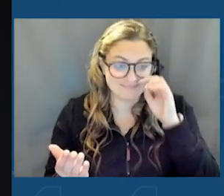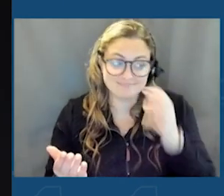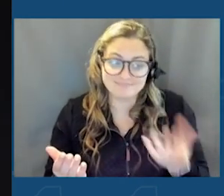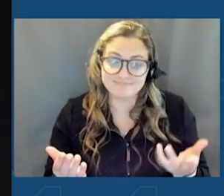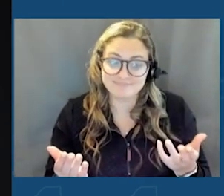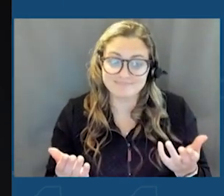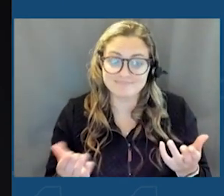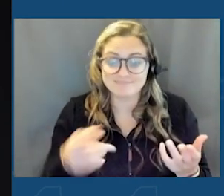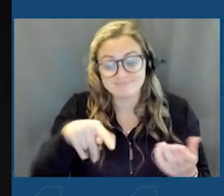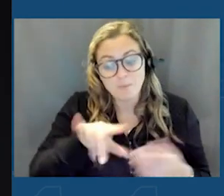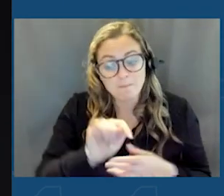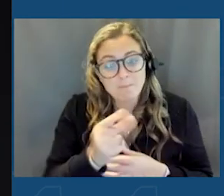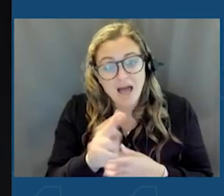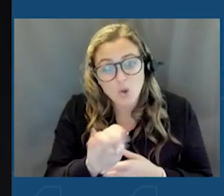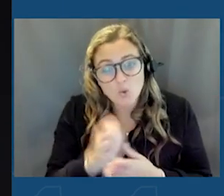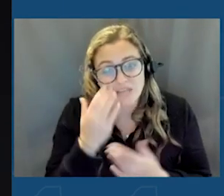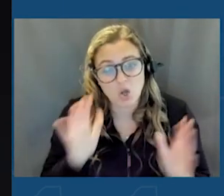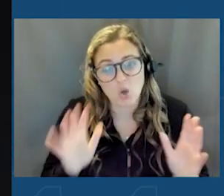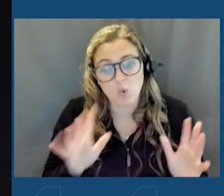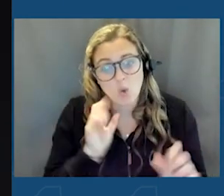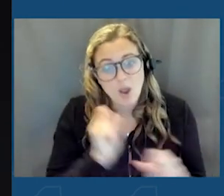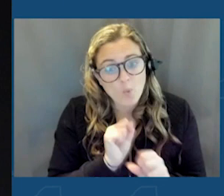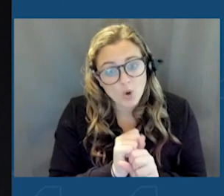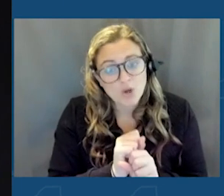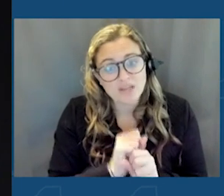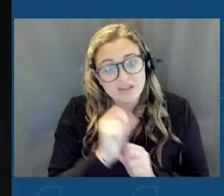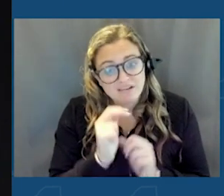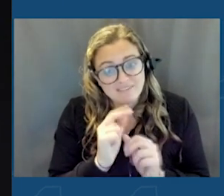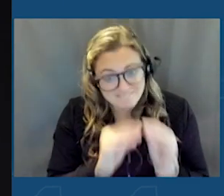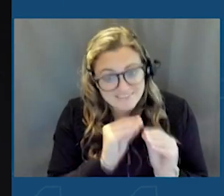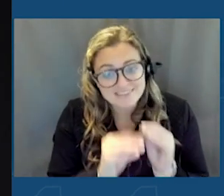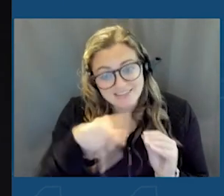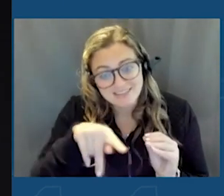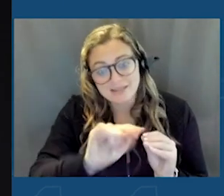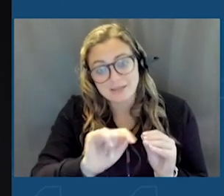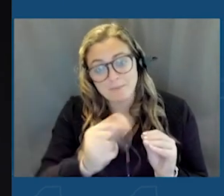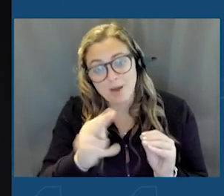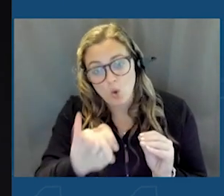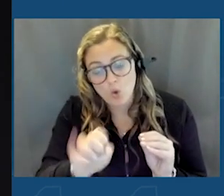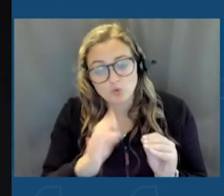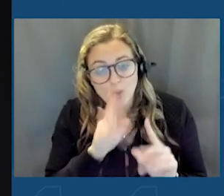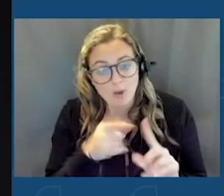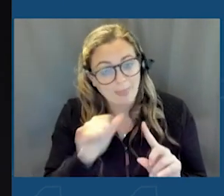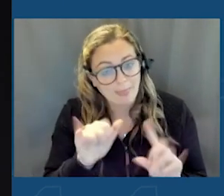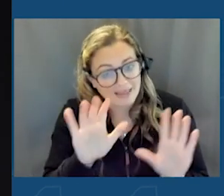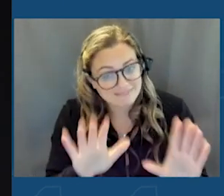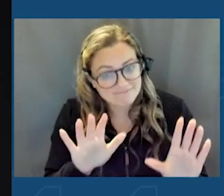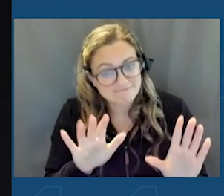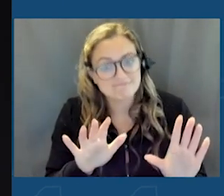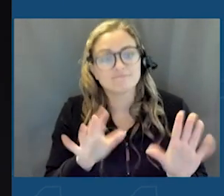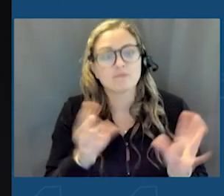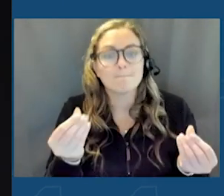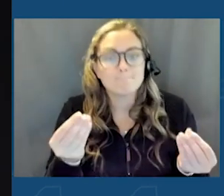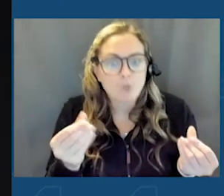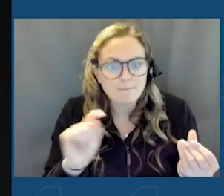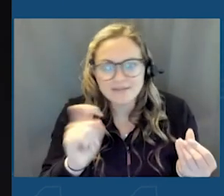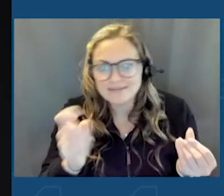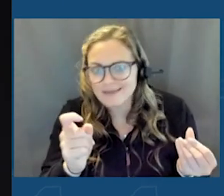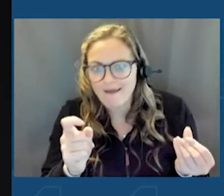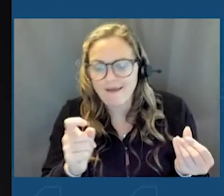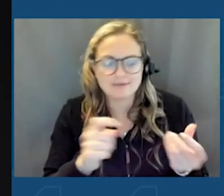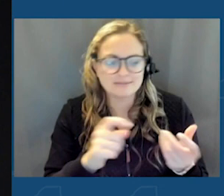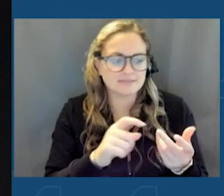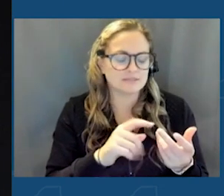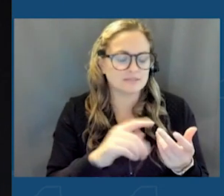potholes. I know. I'm working on your potholes. We're working on your potholes. We talk about property taxes all the time, and I'm really